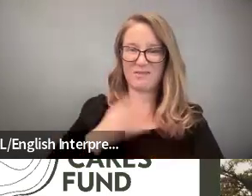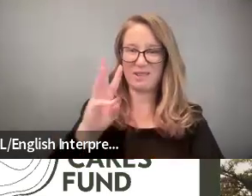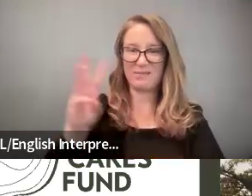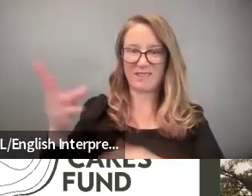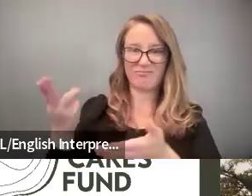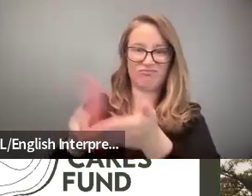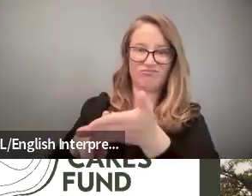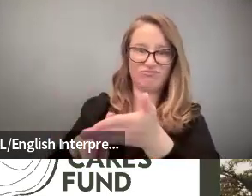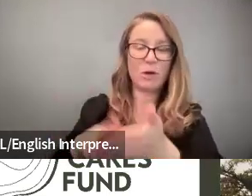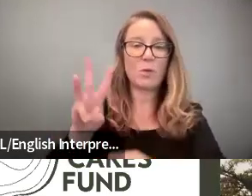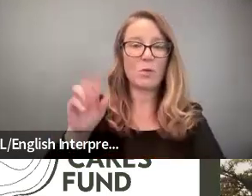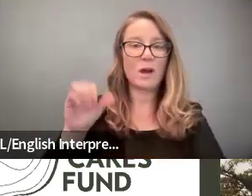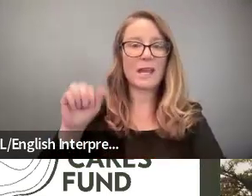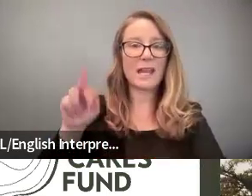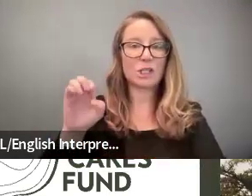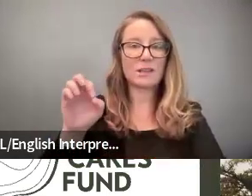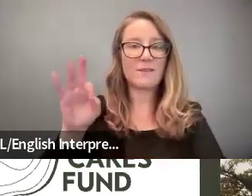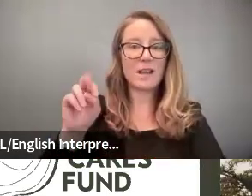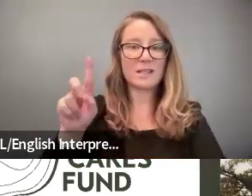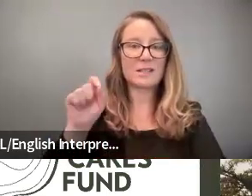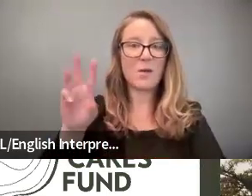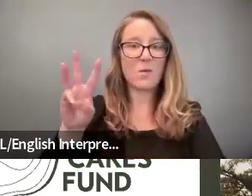website at